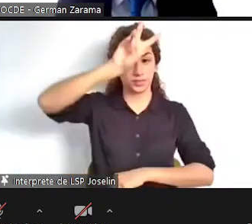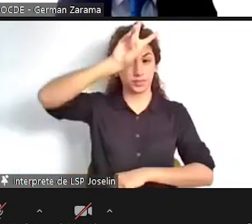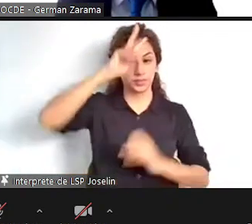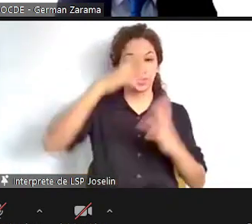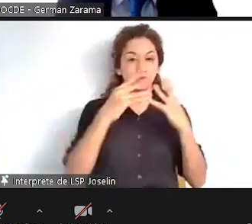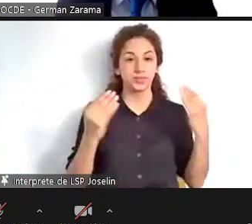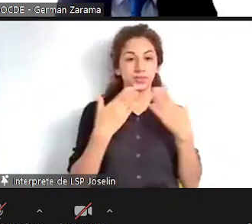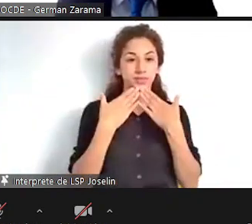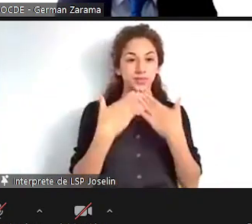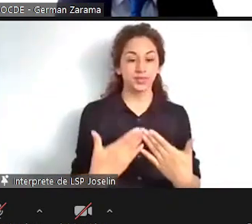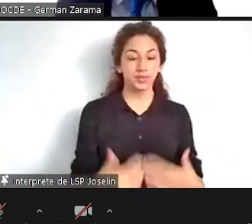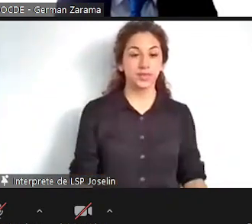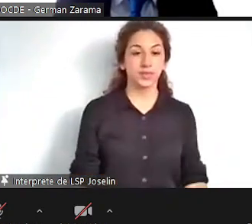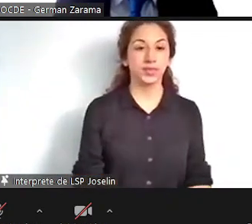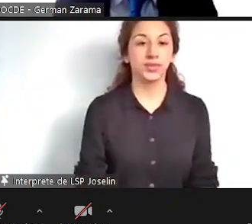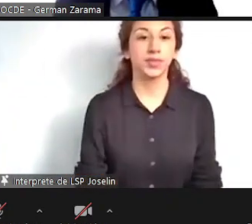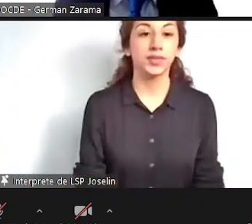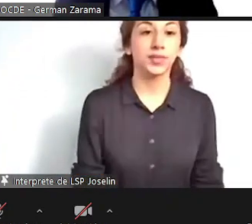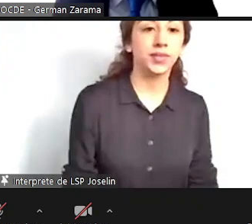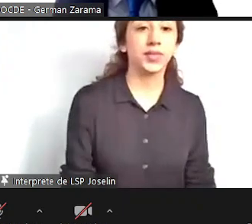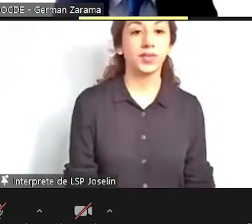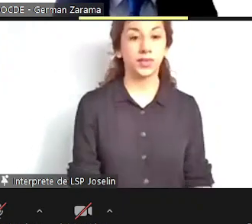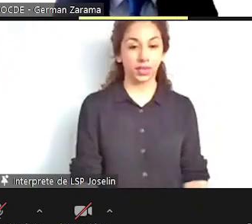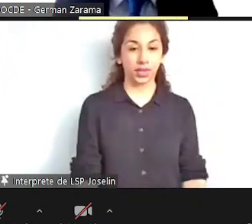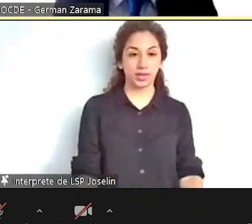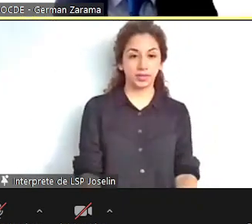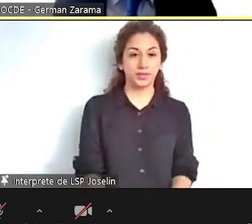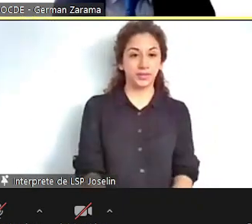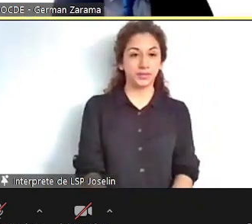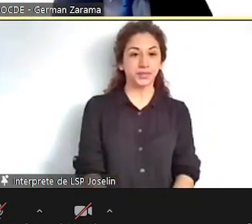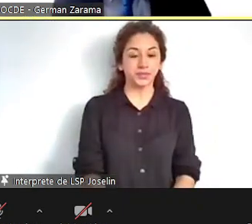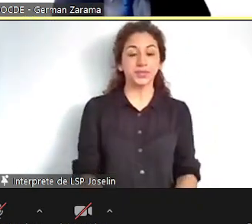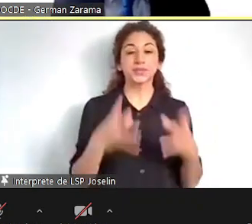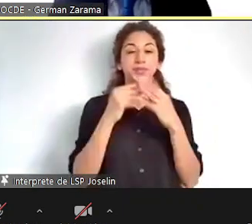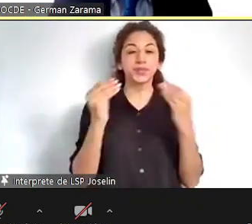pushing forward the human rights in the country thank you very much